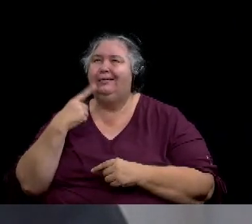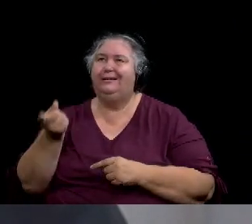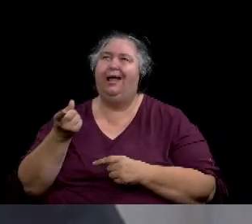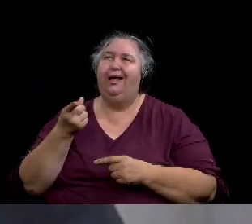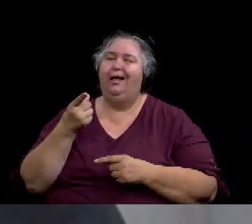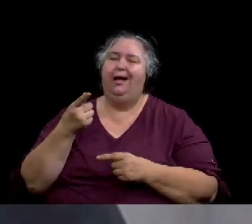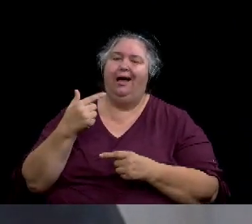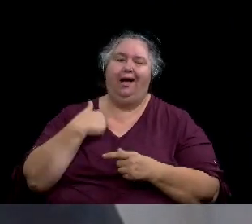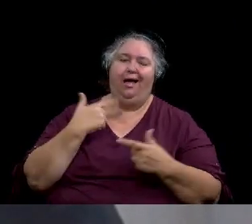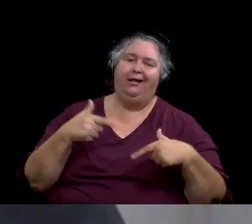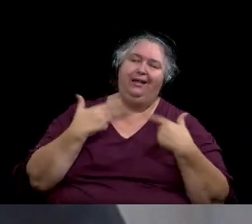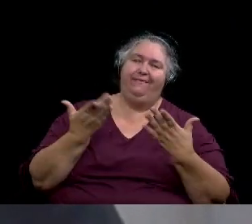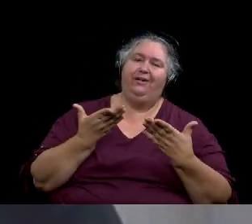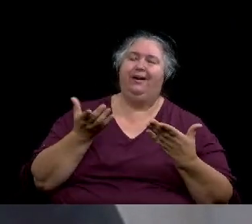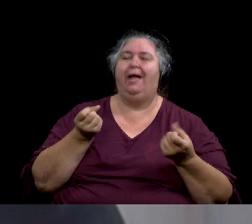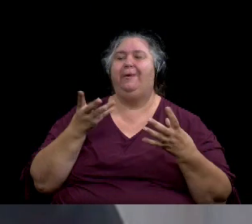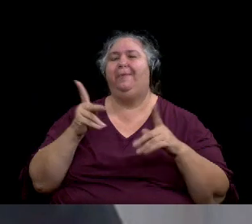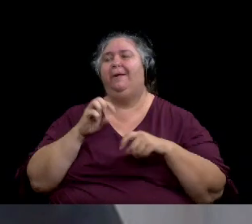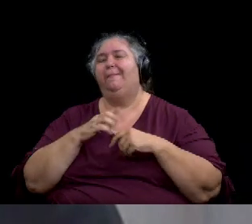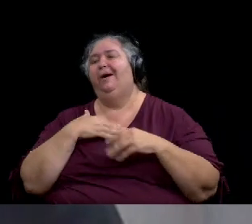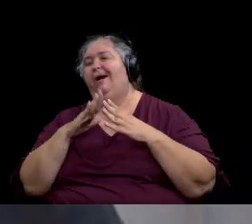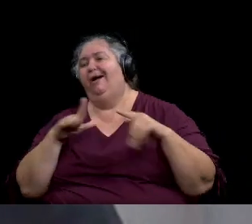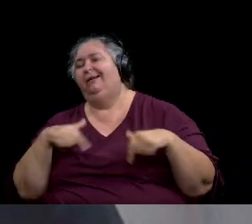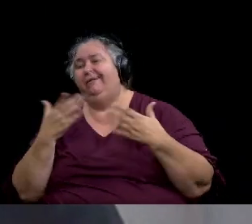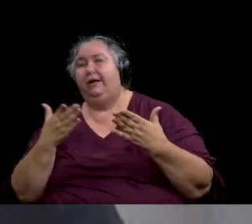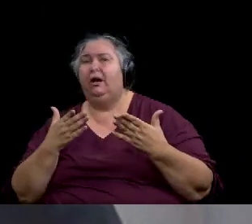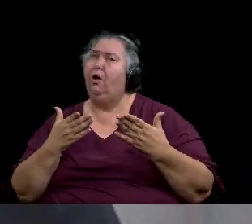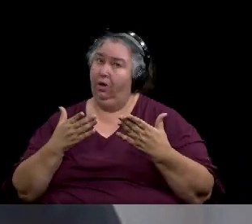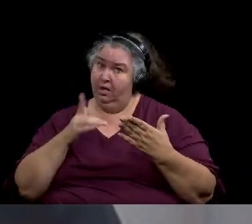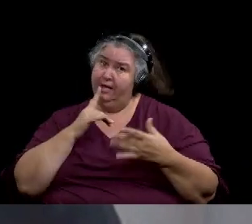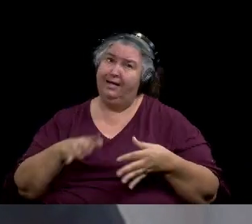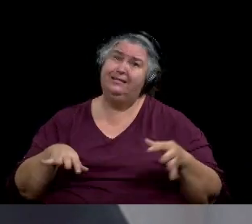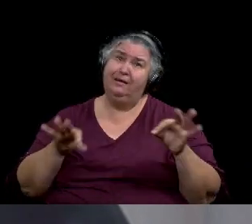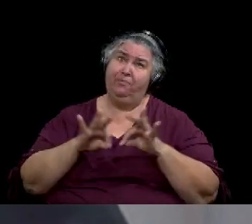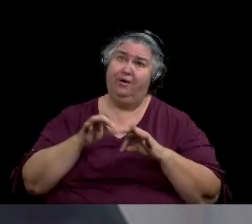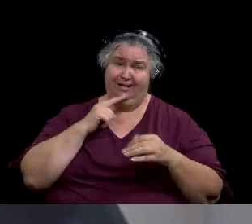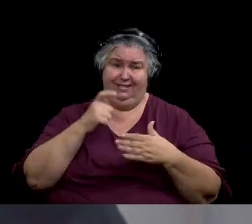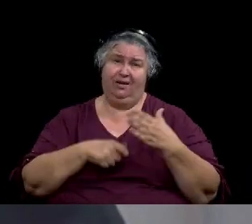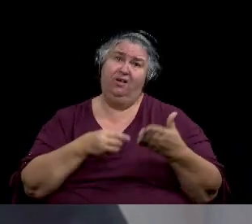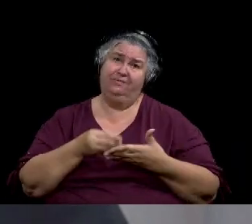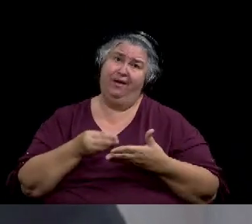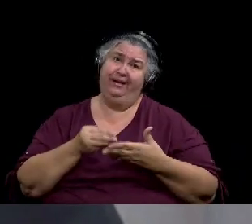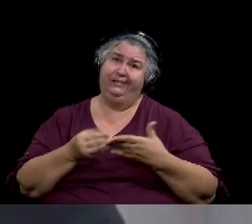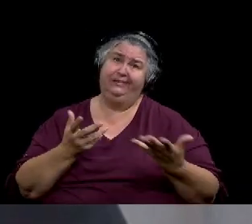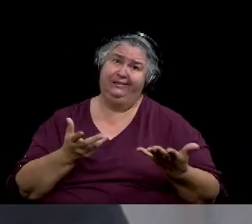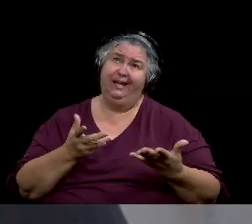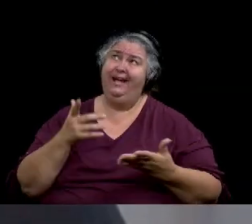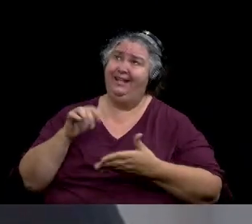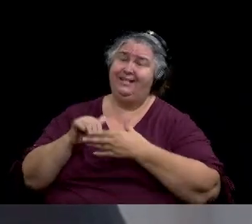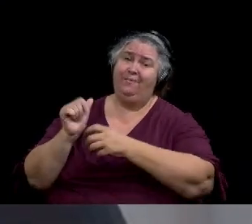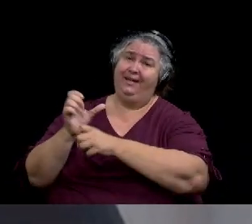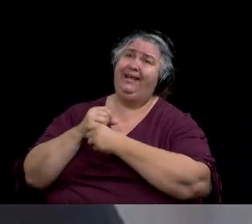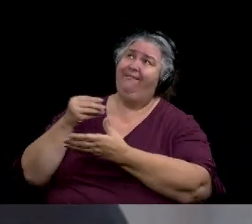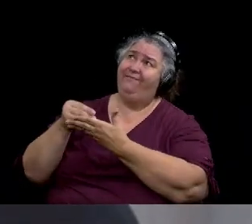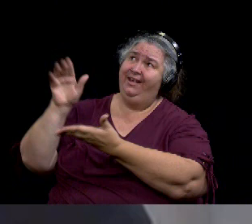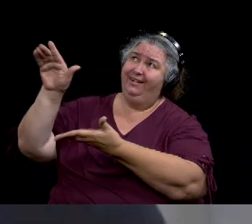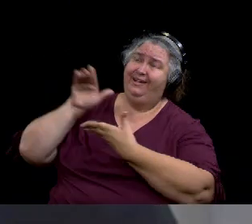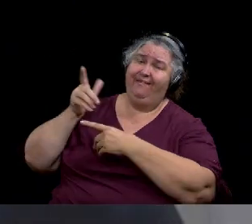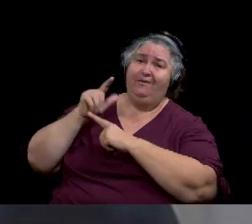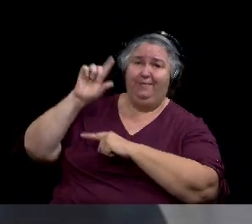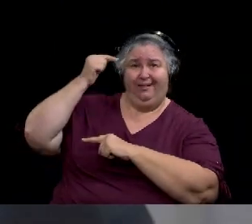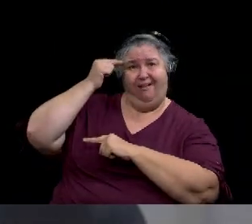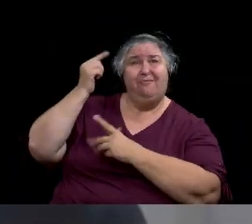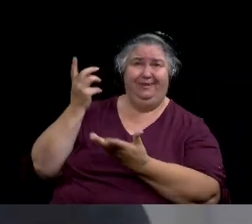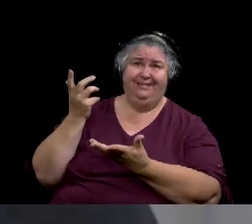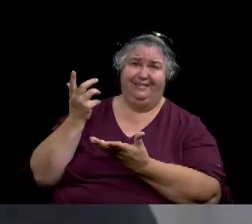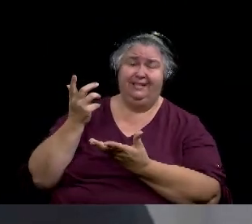fill out the census form. So we really urge you to do that and do it soon. The other thing that Dr. Griggs mentioned